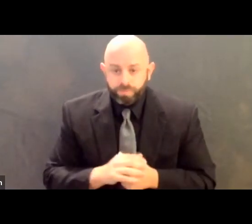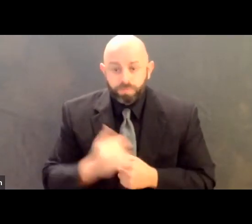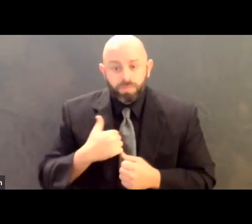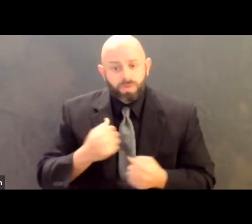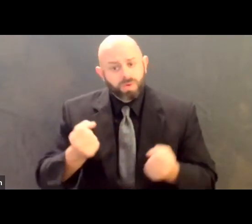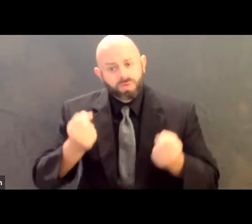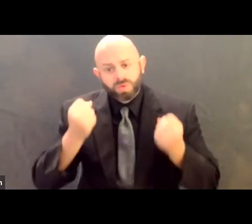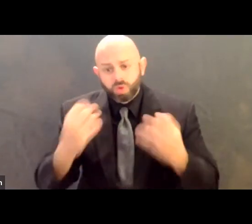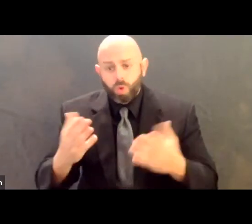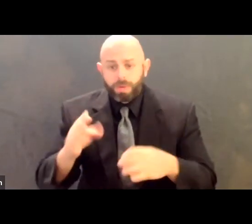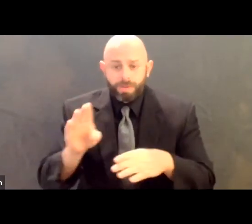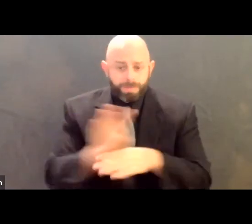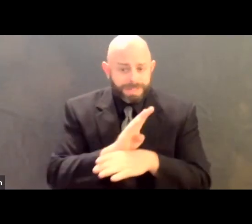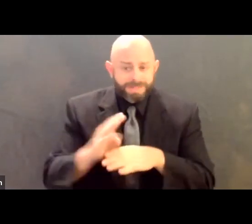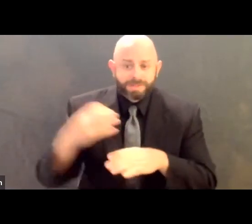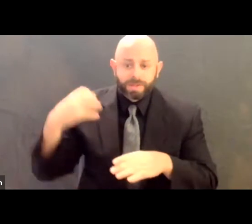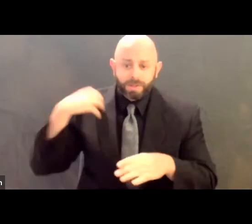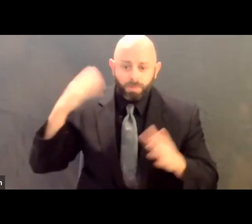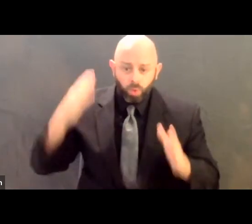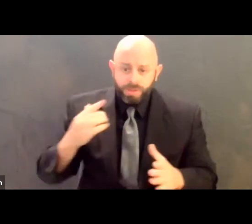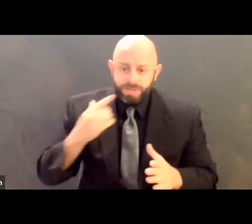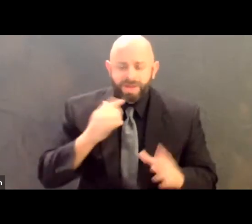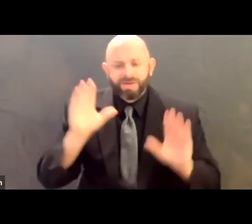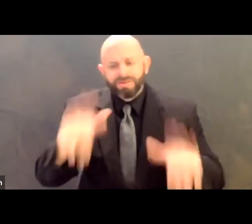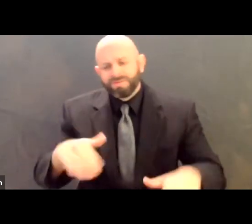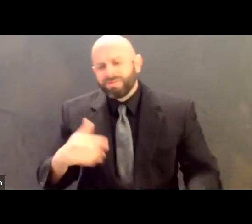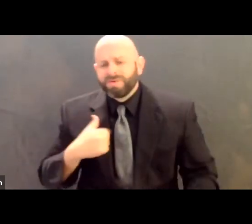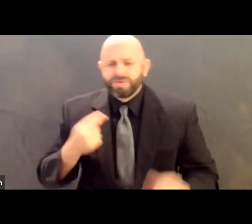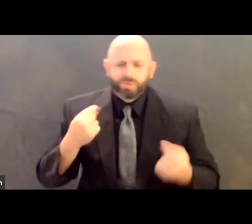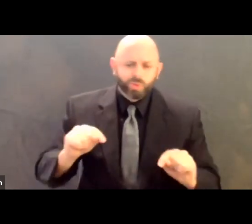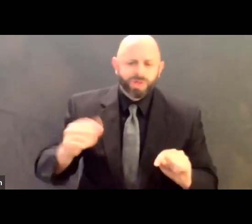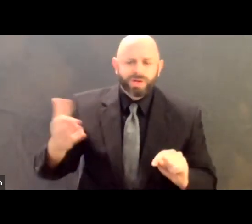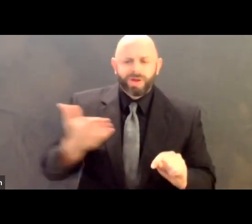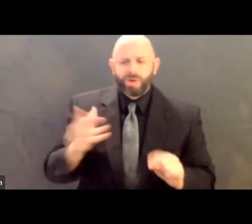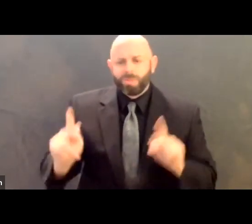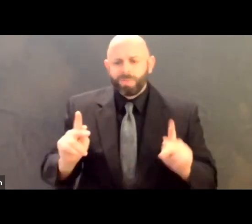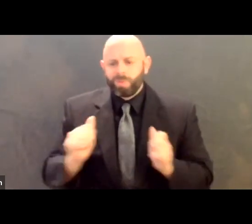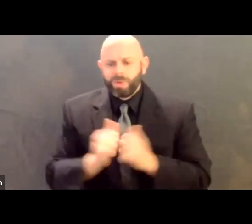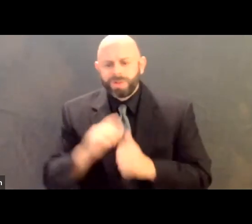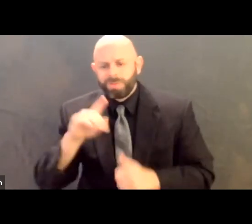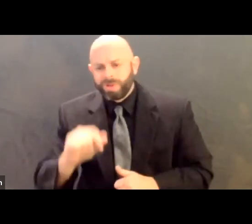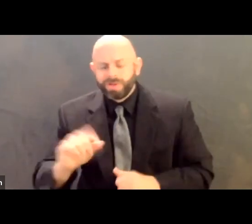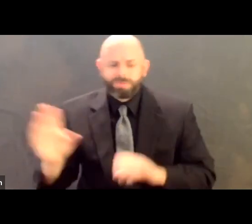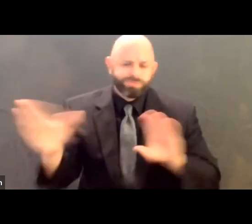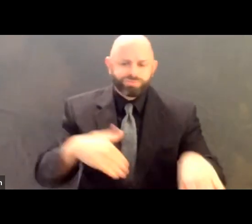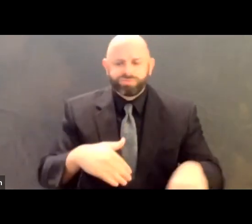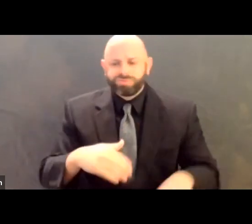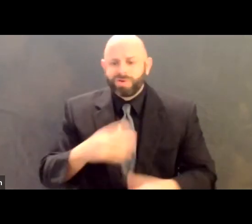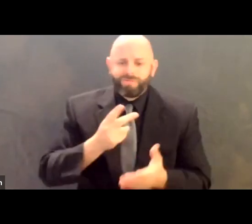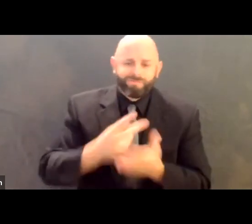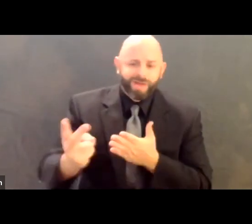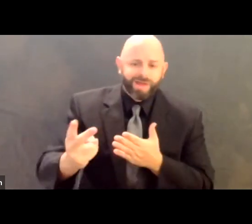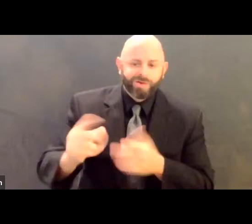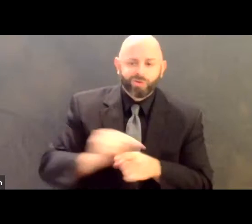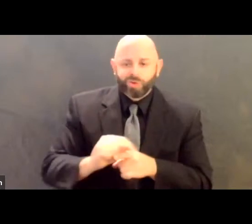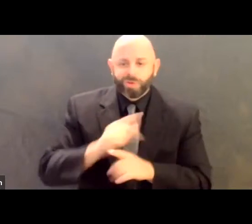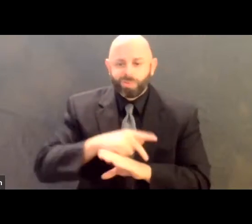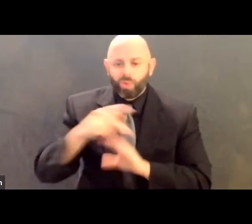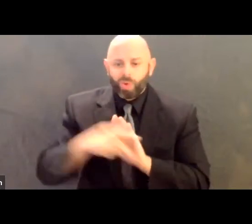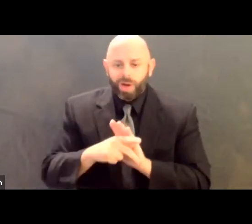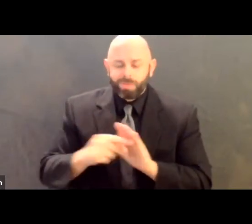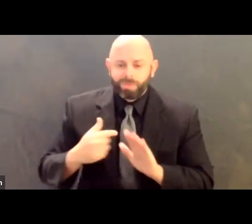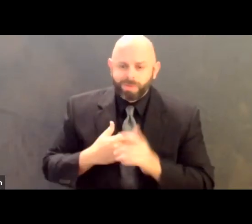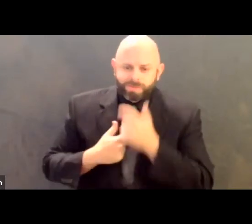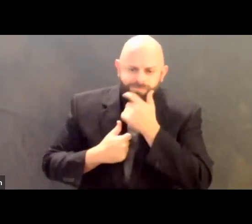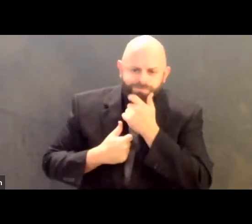me in and say, look, we tried to hire someone with a disability, but they couldn't get through our training program. Well, the more I looked at it, the more I found that